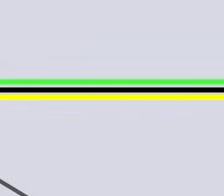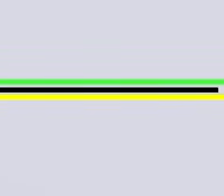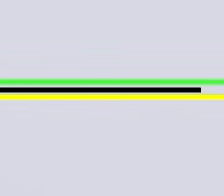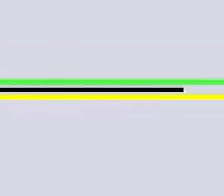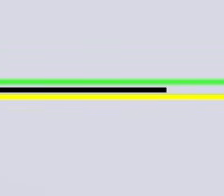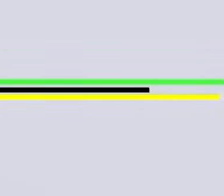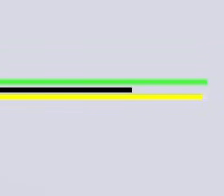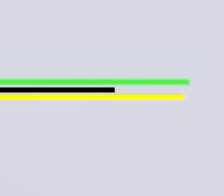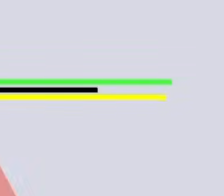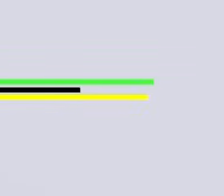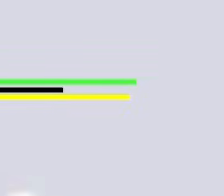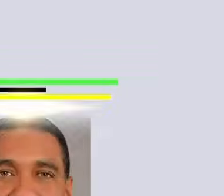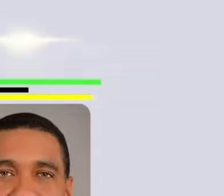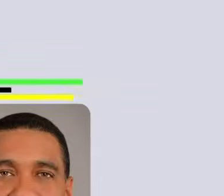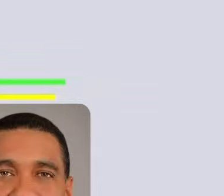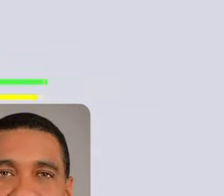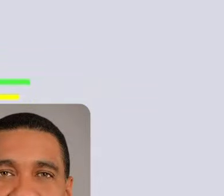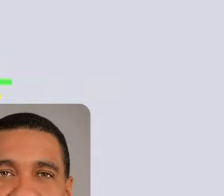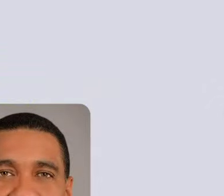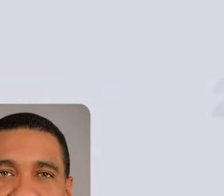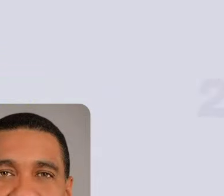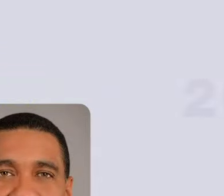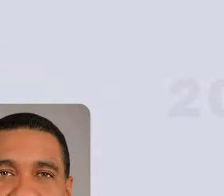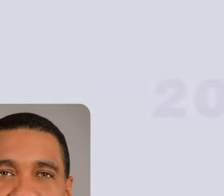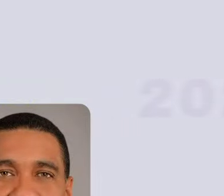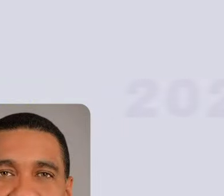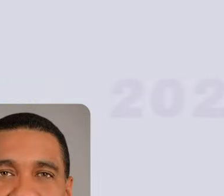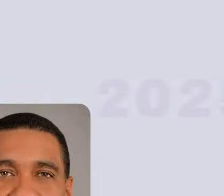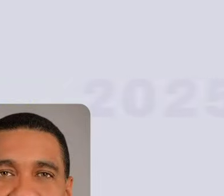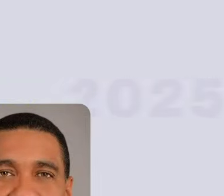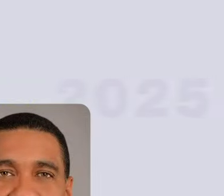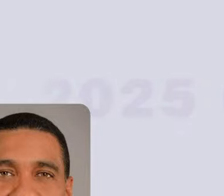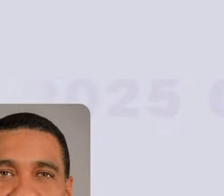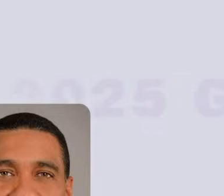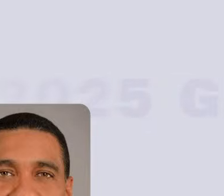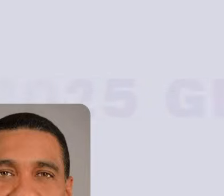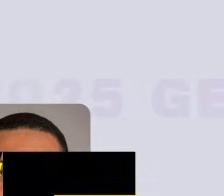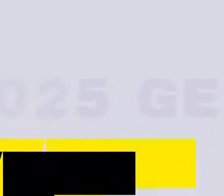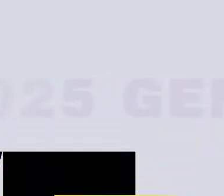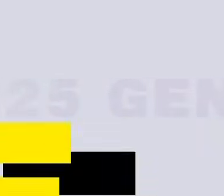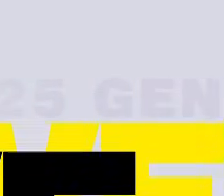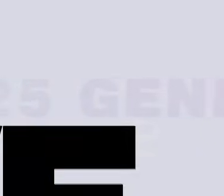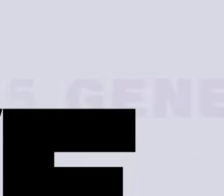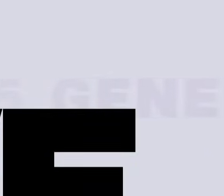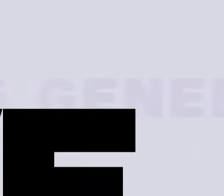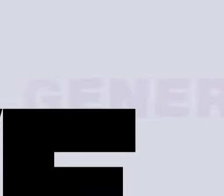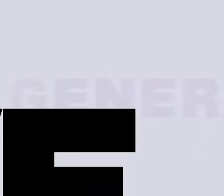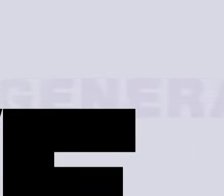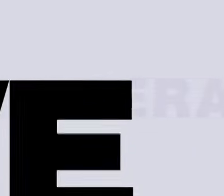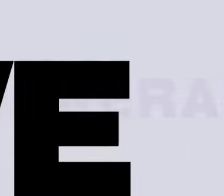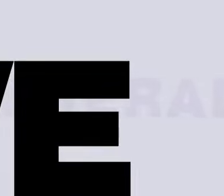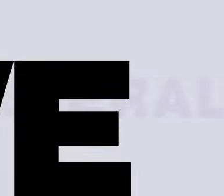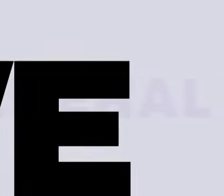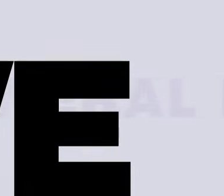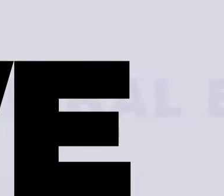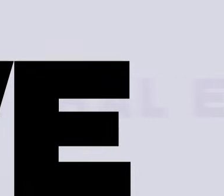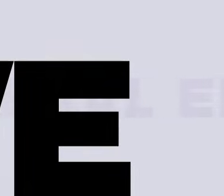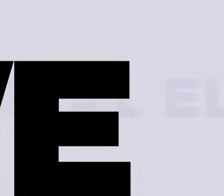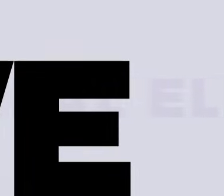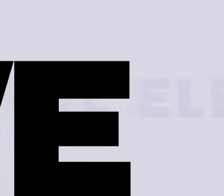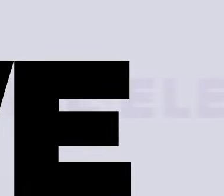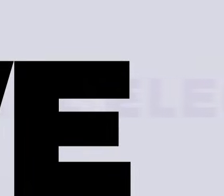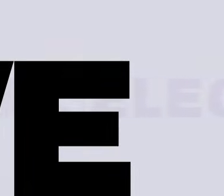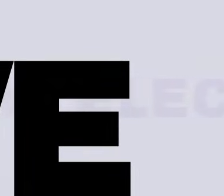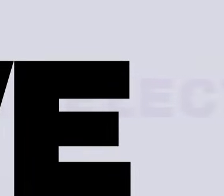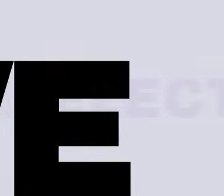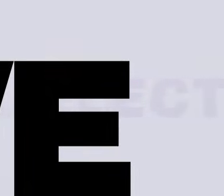Homes, and VM Group. See the leaders debate between the two major political parties live August 28 at 9 p.m.